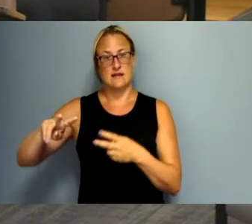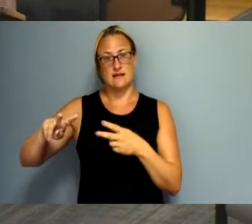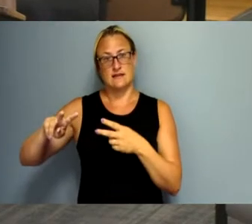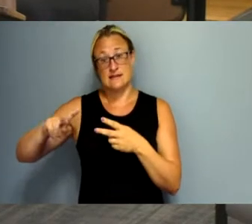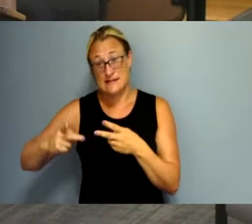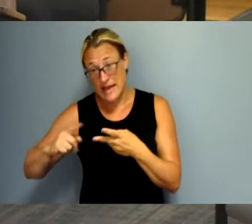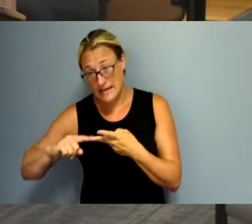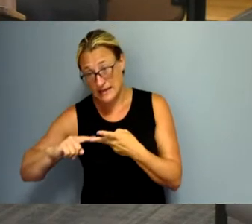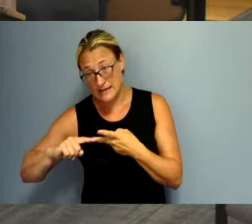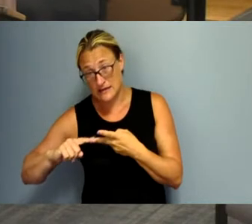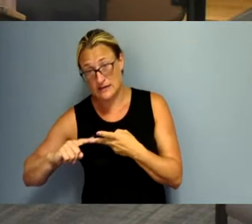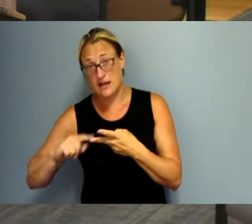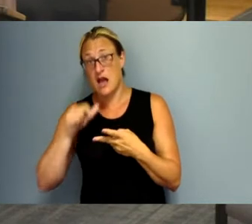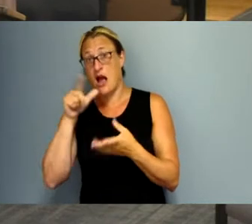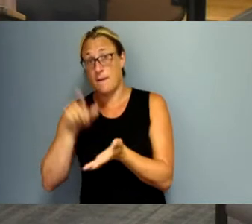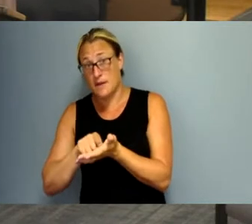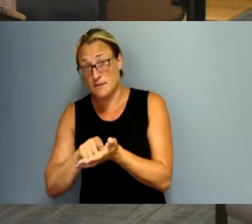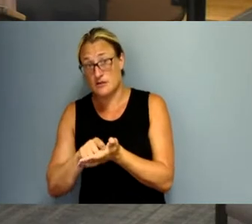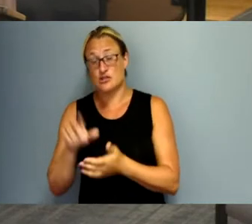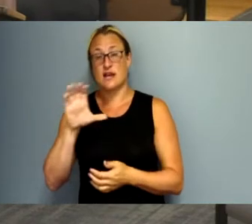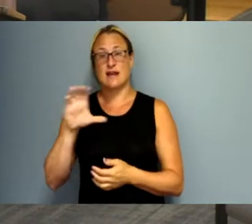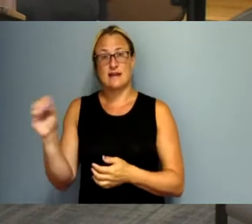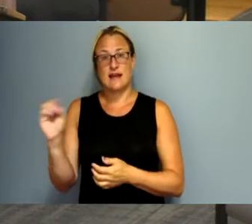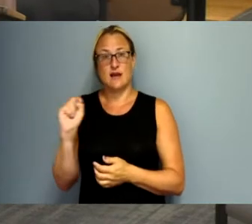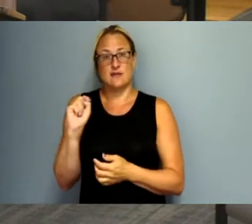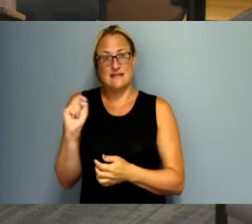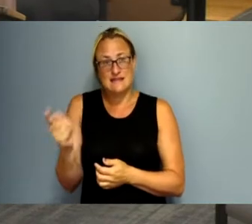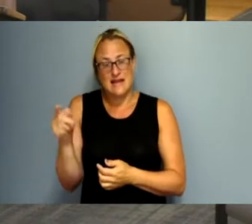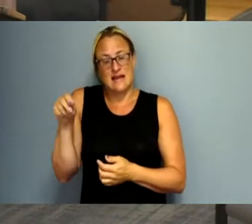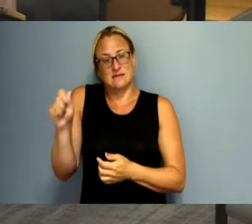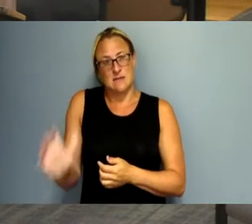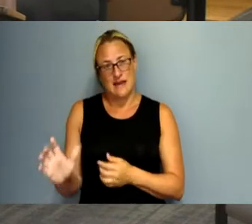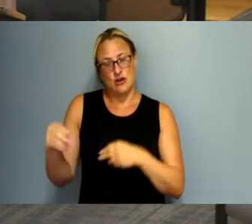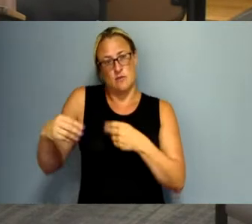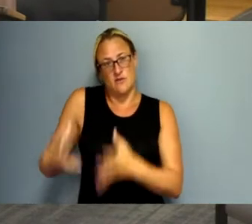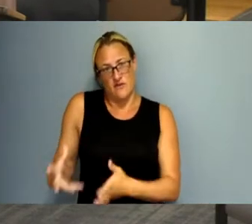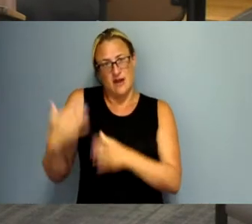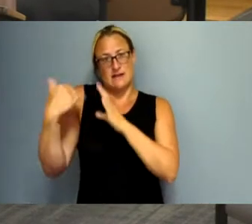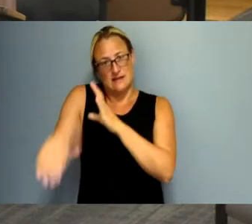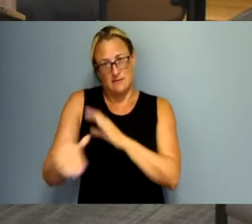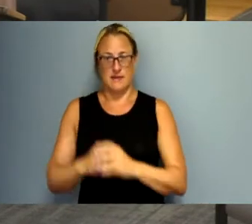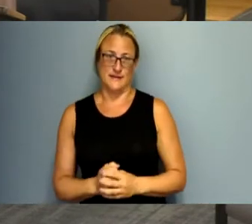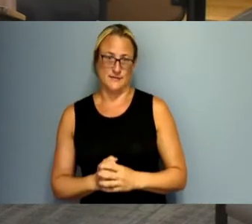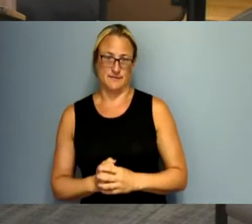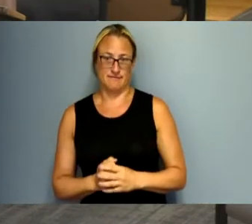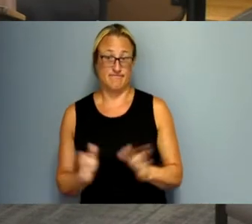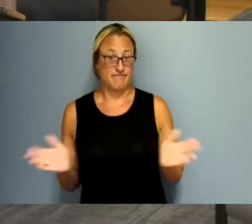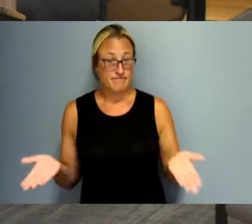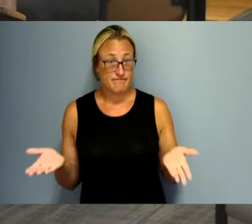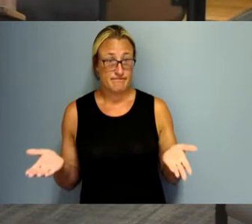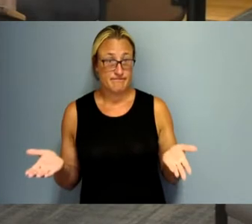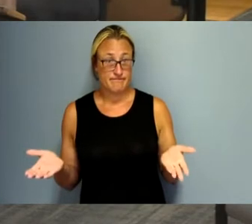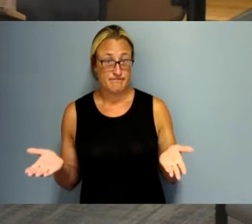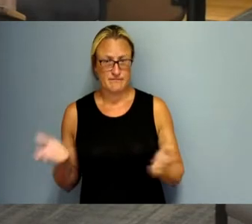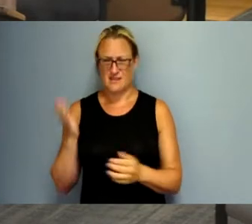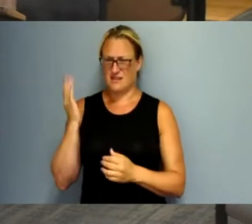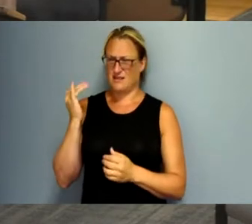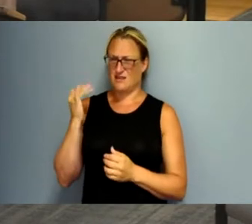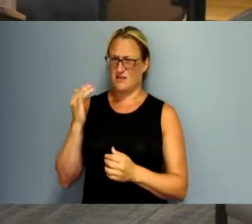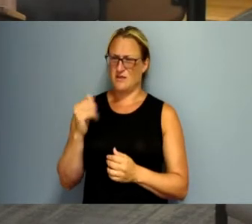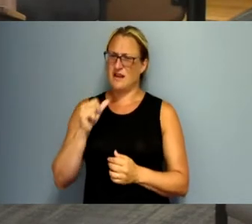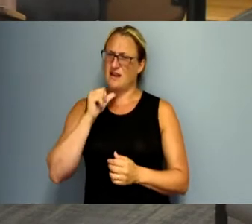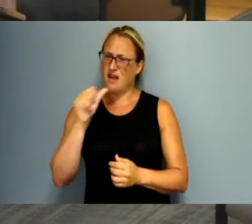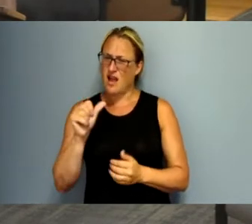unpublished county taxpayer-provided emails. Why do you have an unpublished email